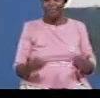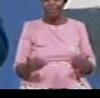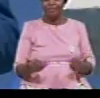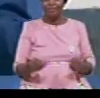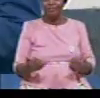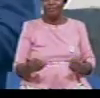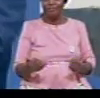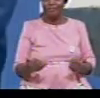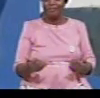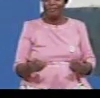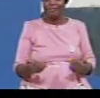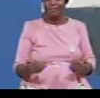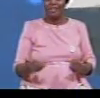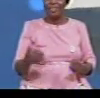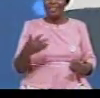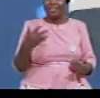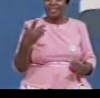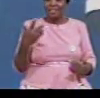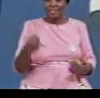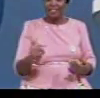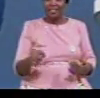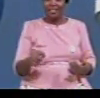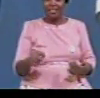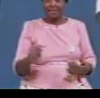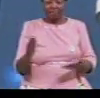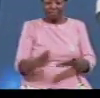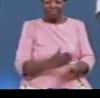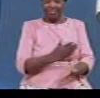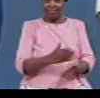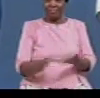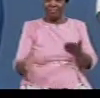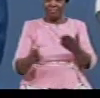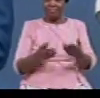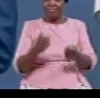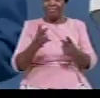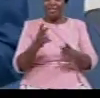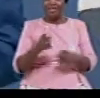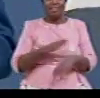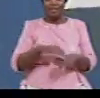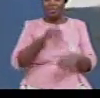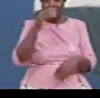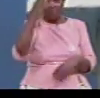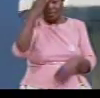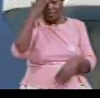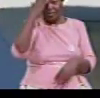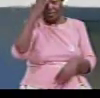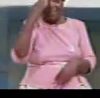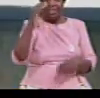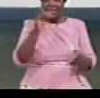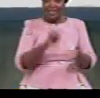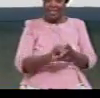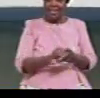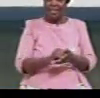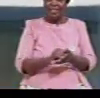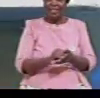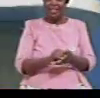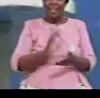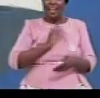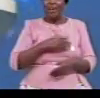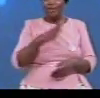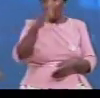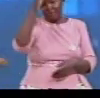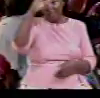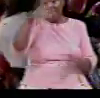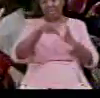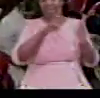The guest minister did not know that I'll be talking on the Holy